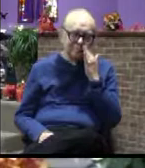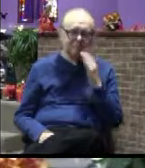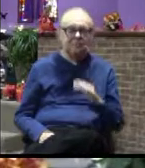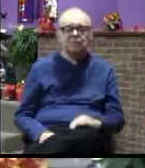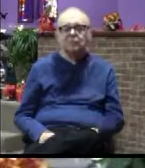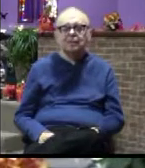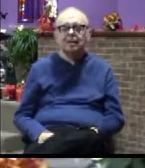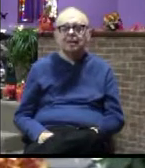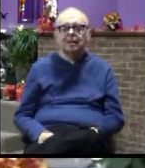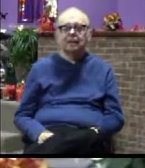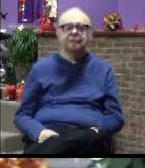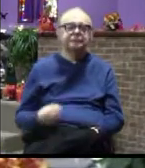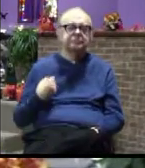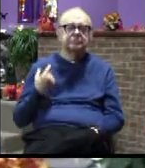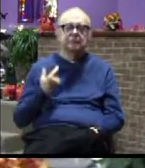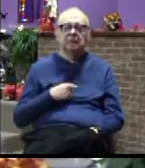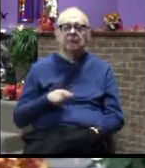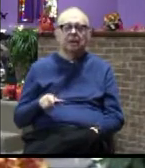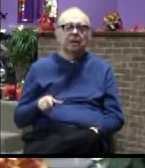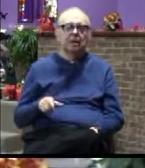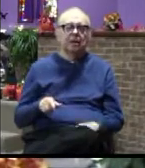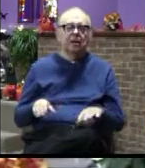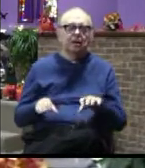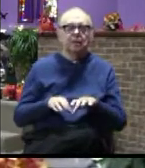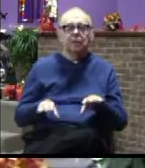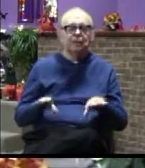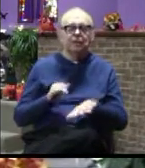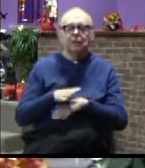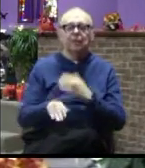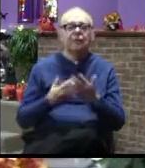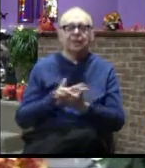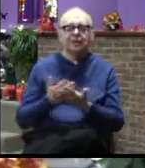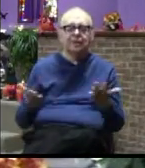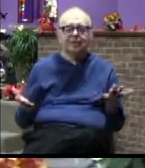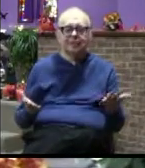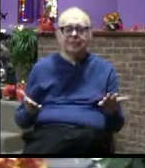Now it's when you go and get up and fix me something to eat, woman?